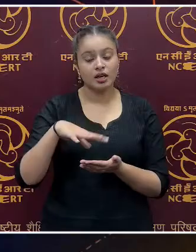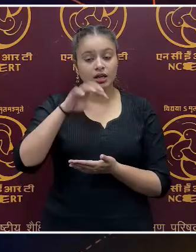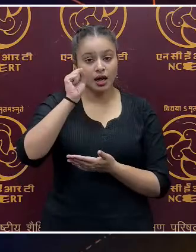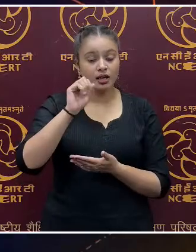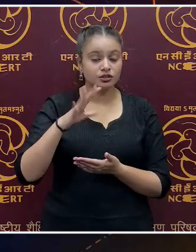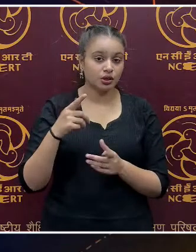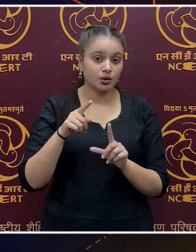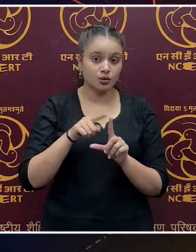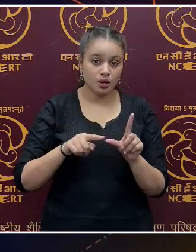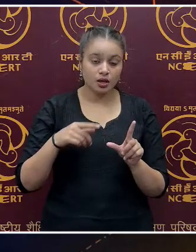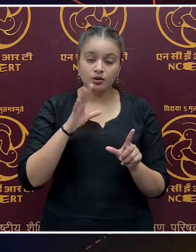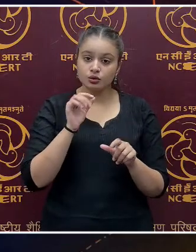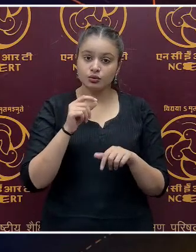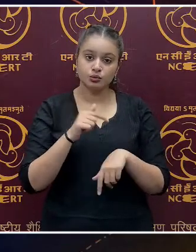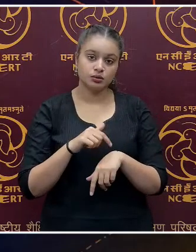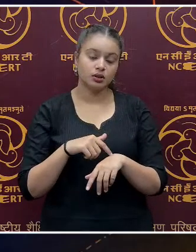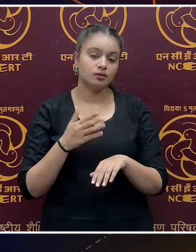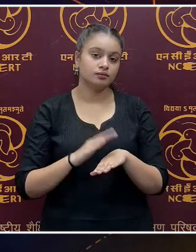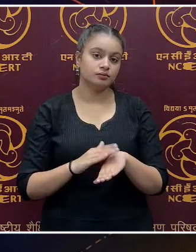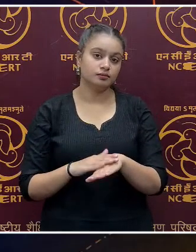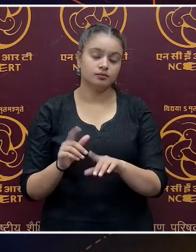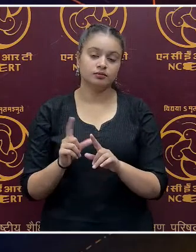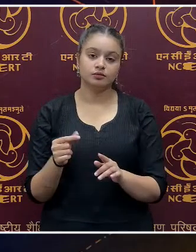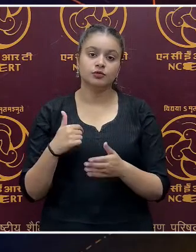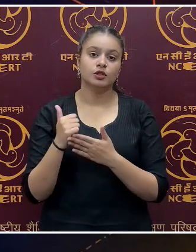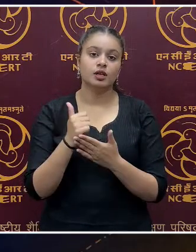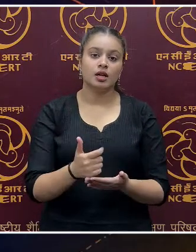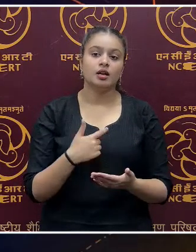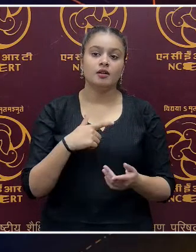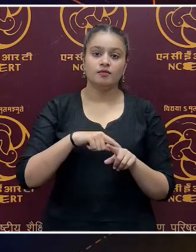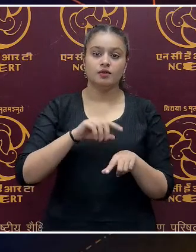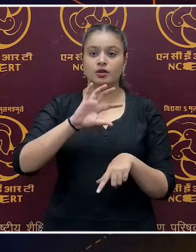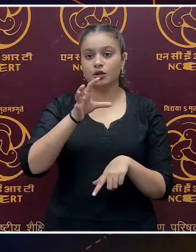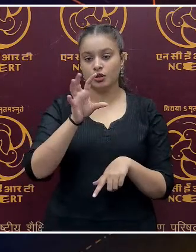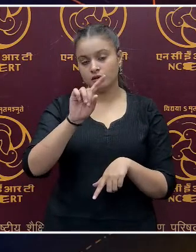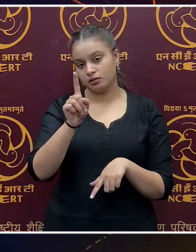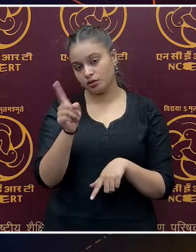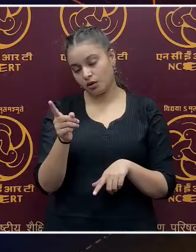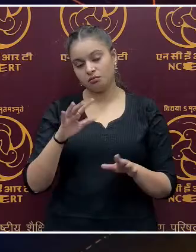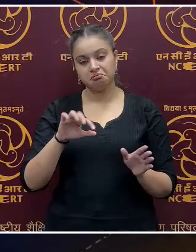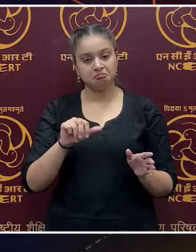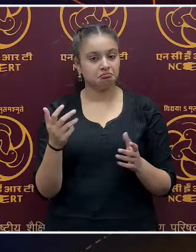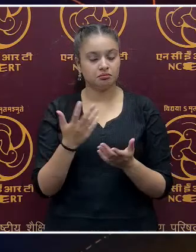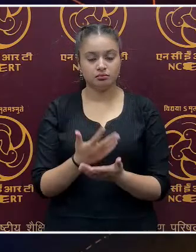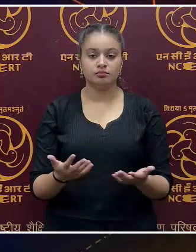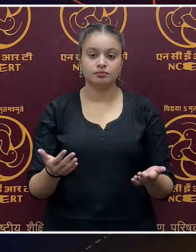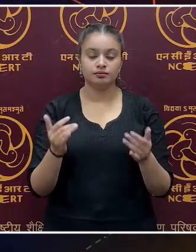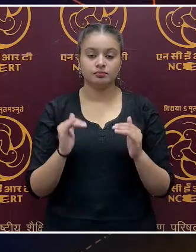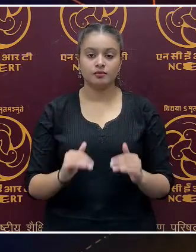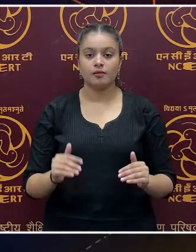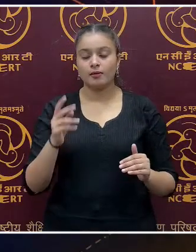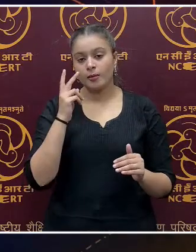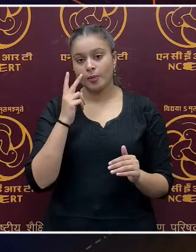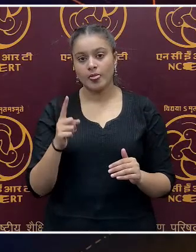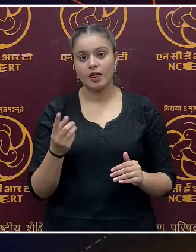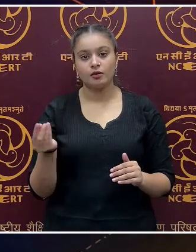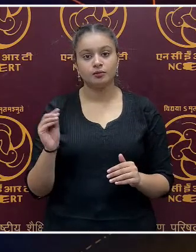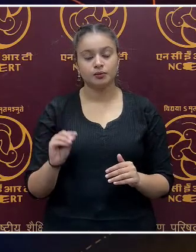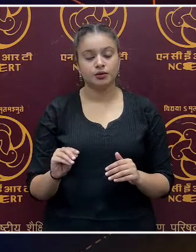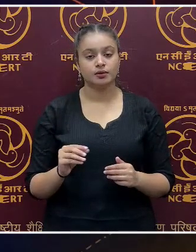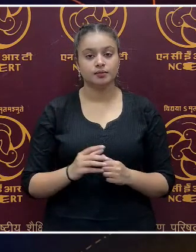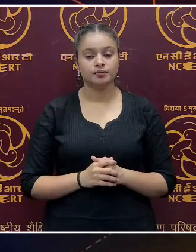the real time experiences with the help of the clock or something else. And here we will see one more